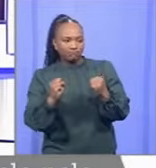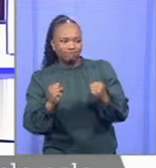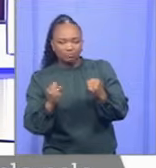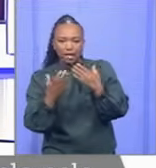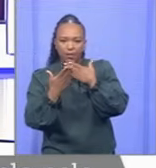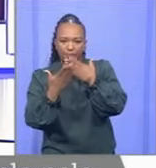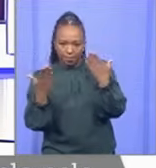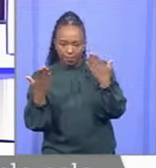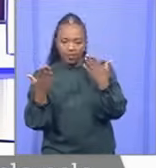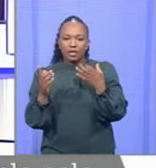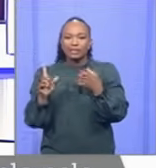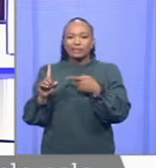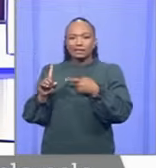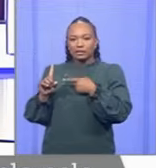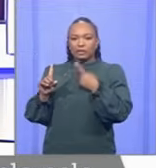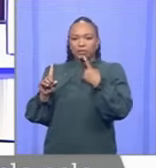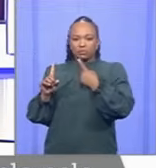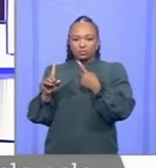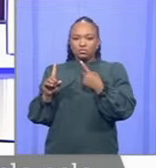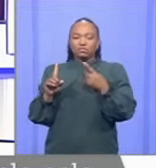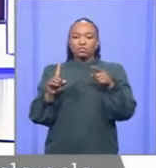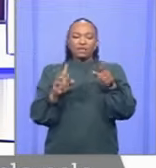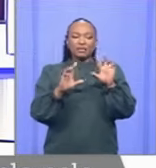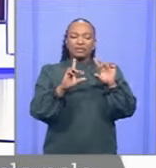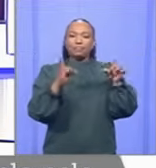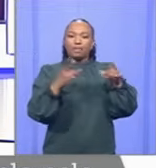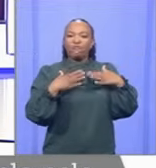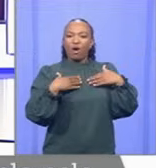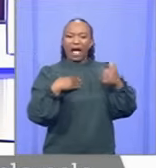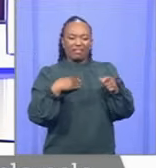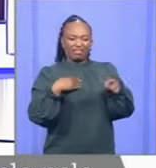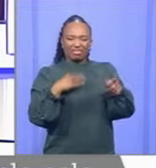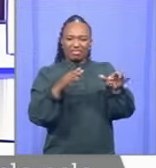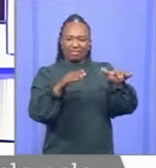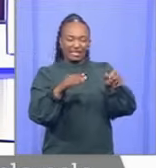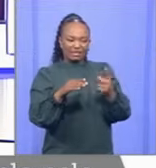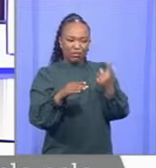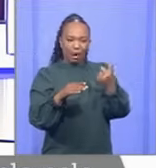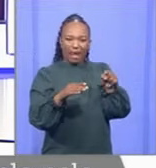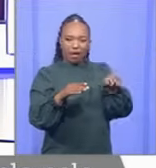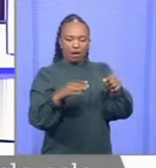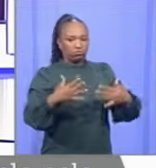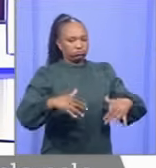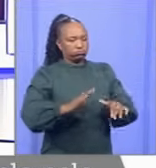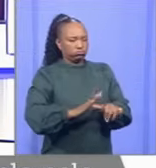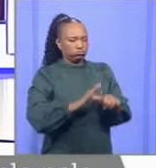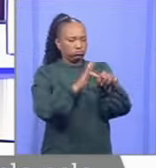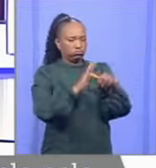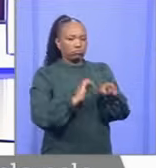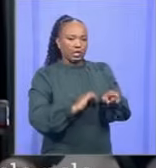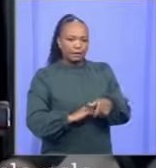O šetše a hlaotše lefapha la maphelo bjalo ka le lengwe la mafapha a bohlokwa.